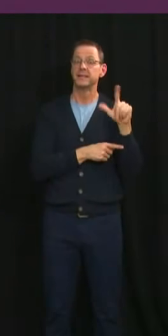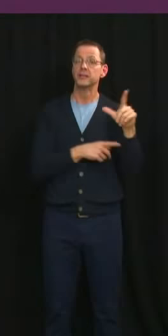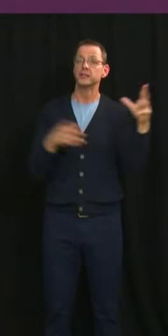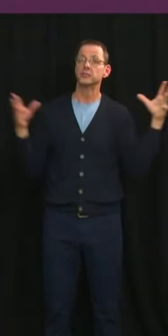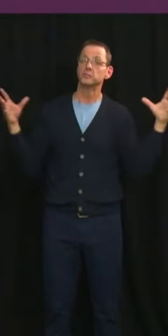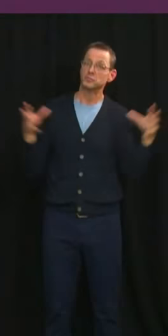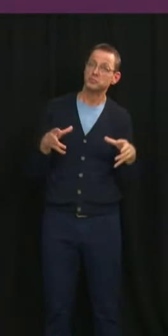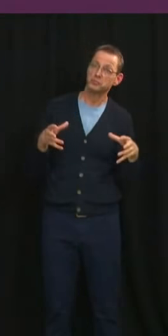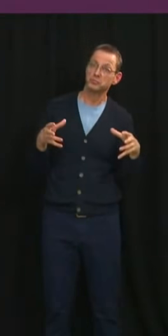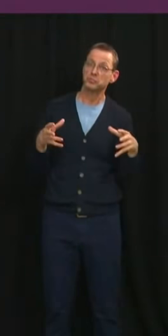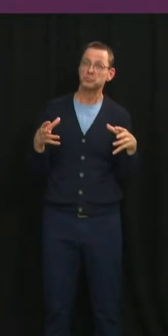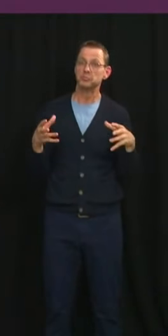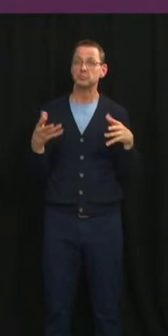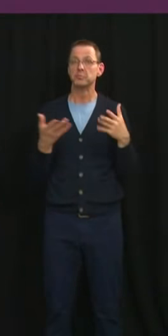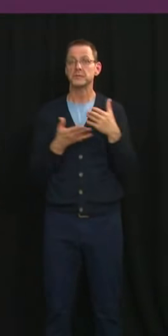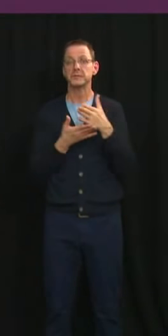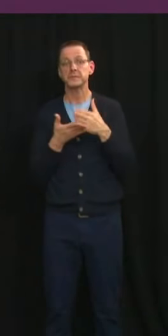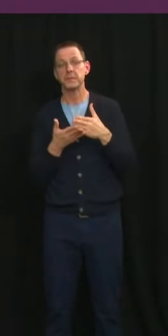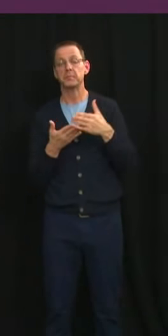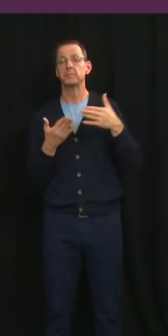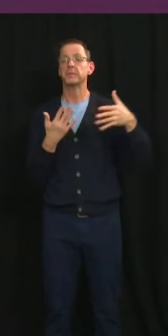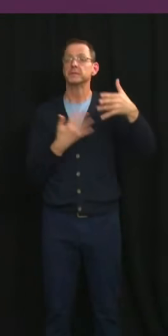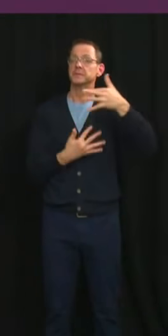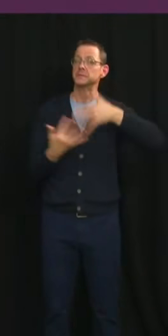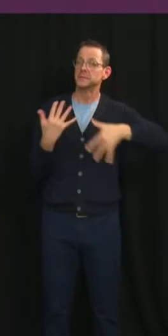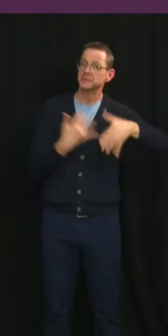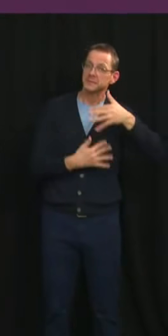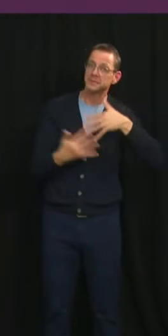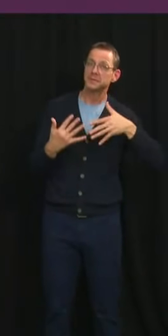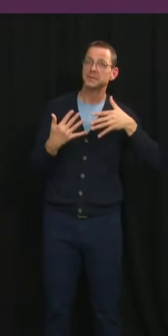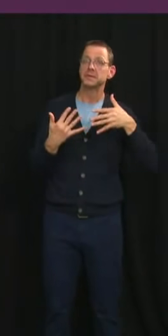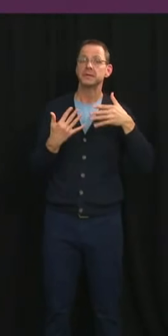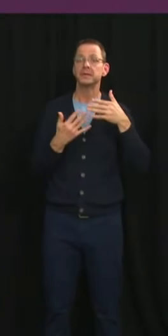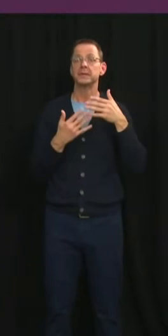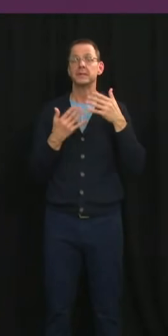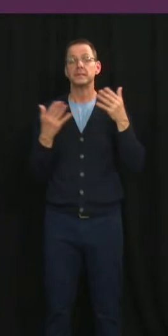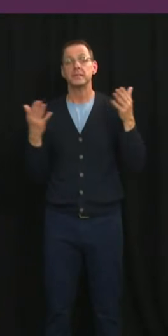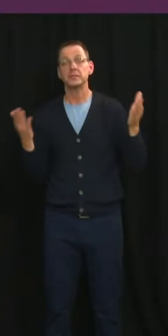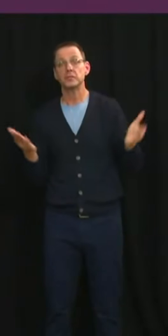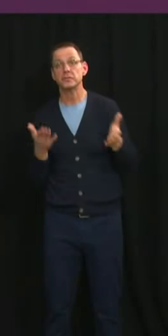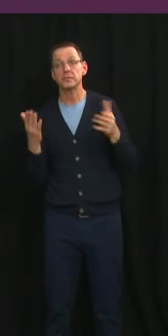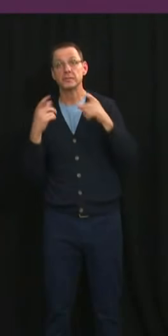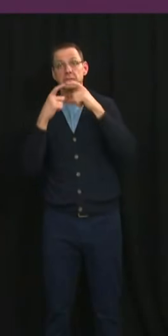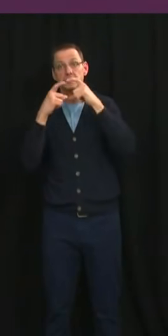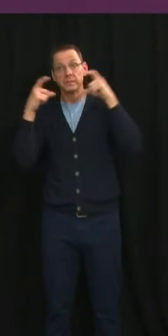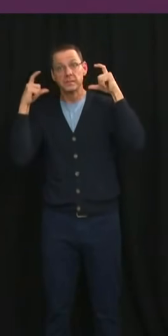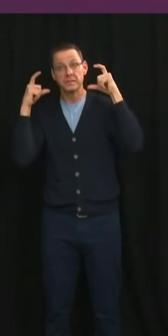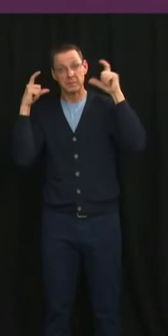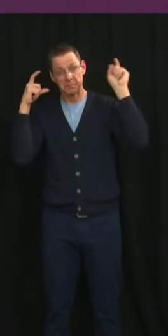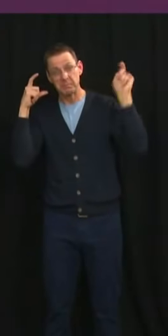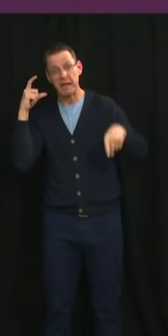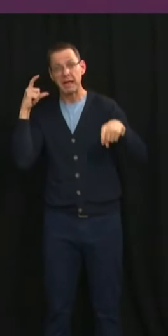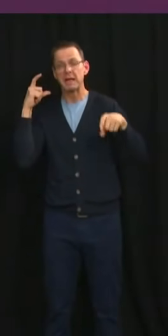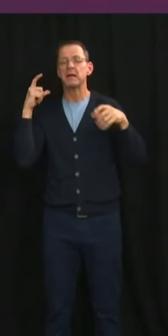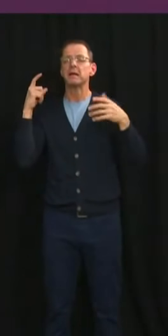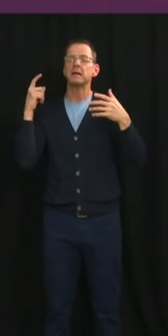forward that we foresee as we move up in terms of protection. So, sorry, if you have a follow-up,